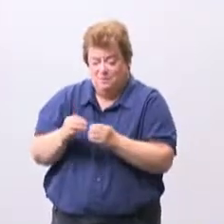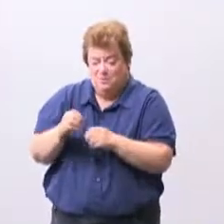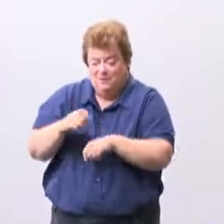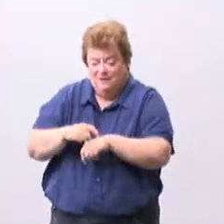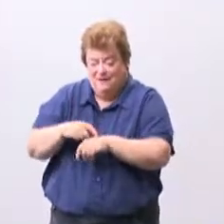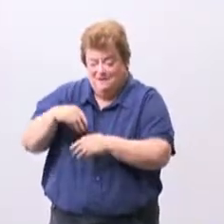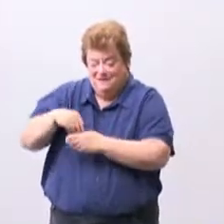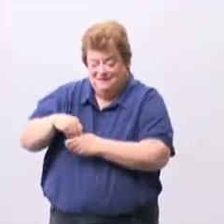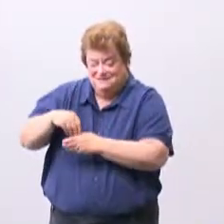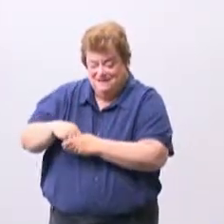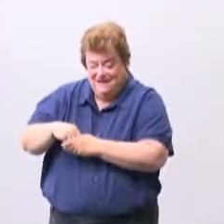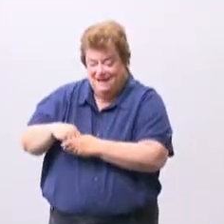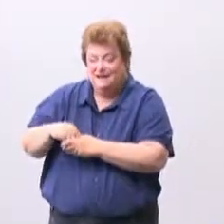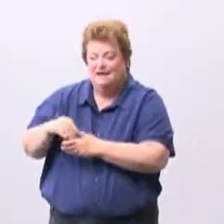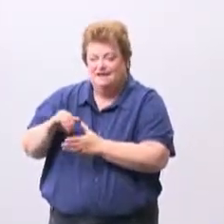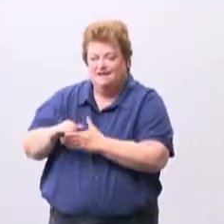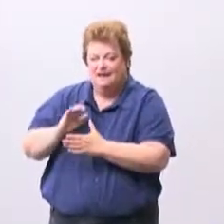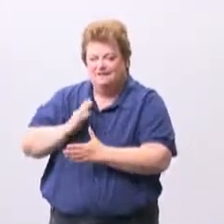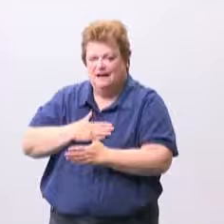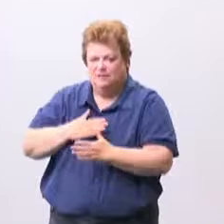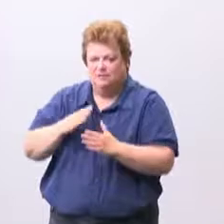are concerned about.